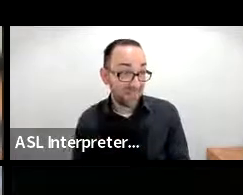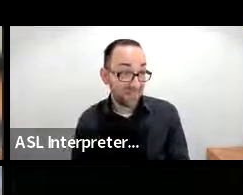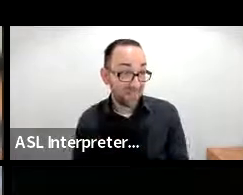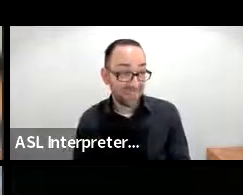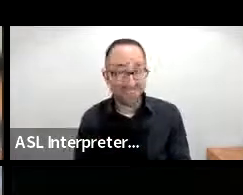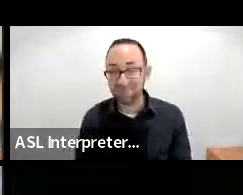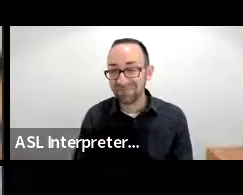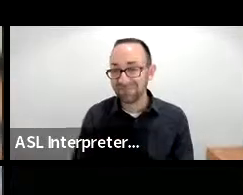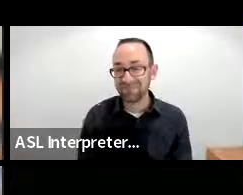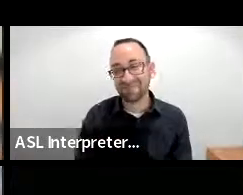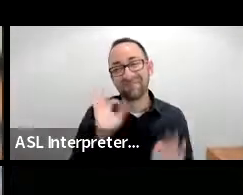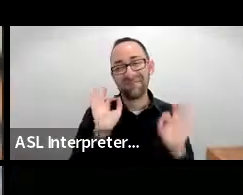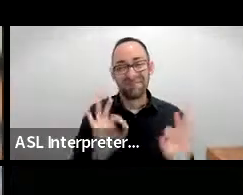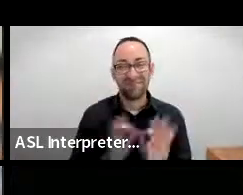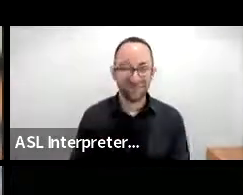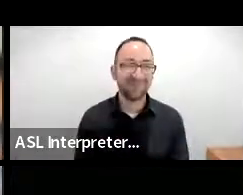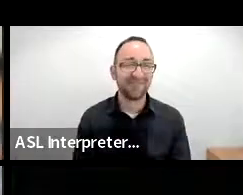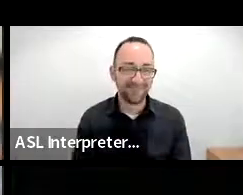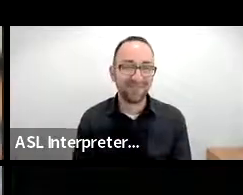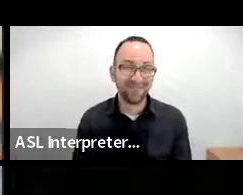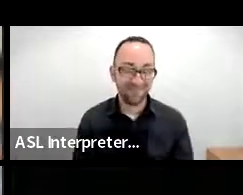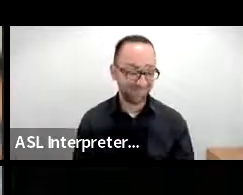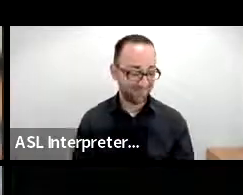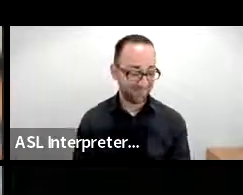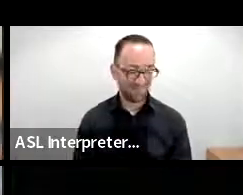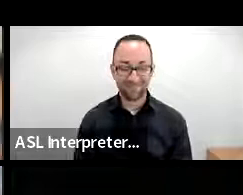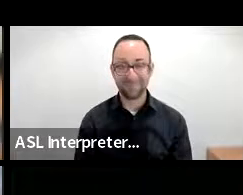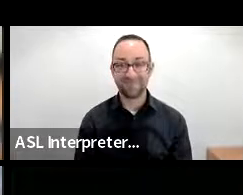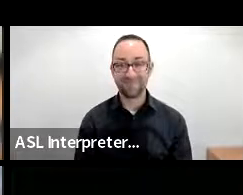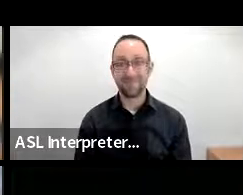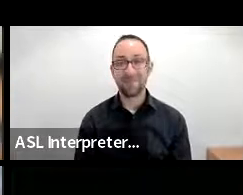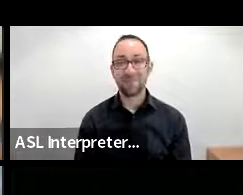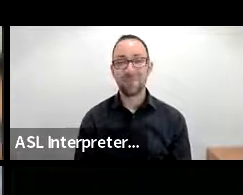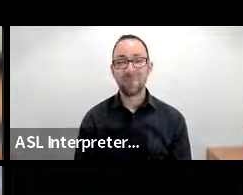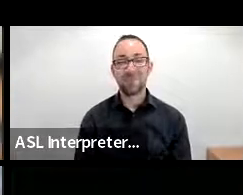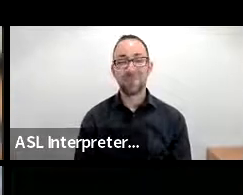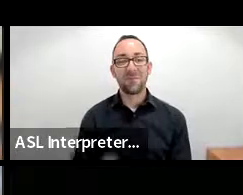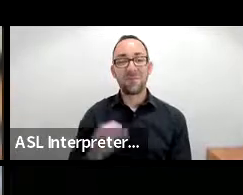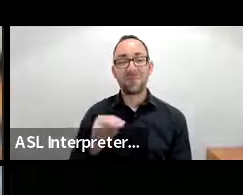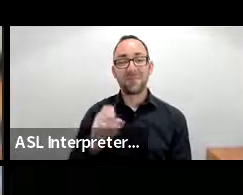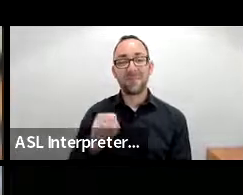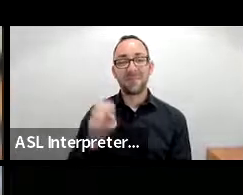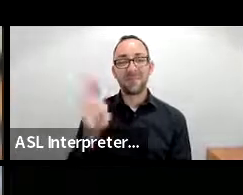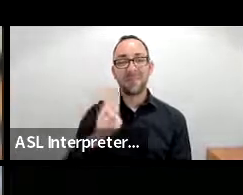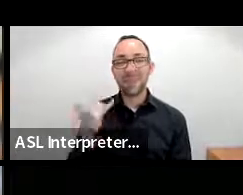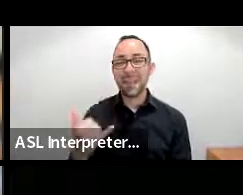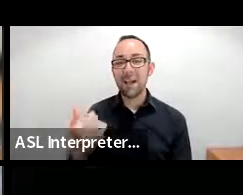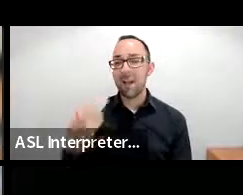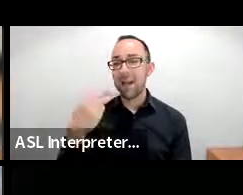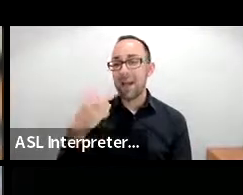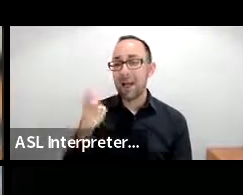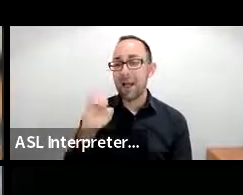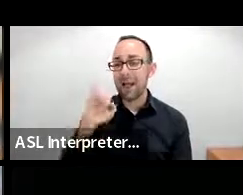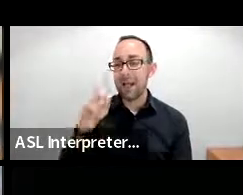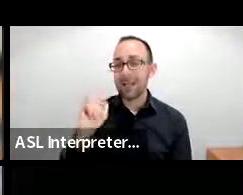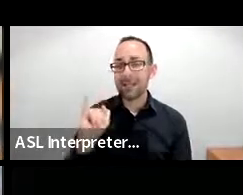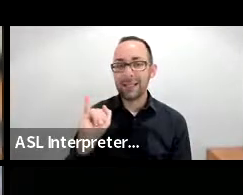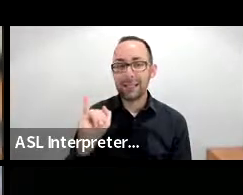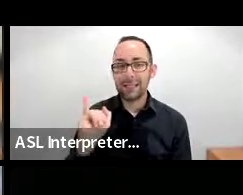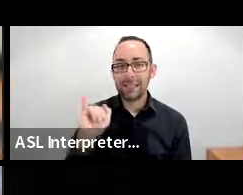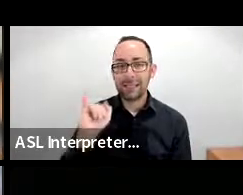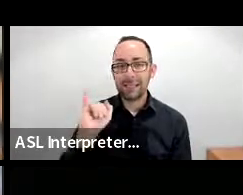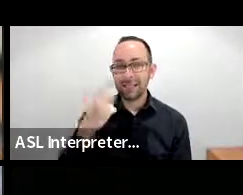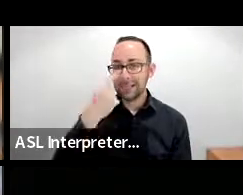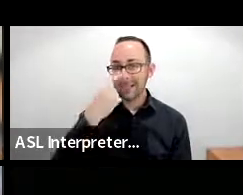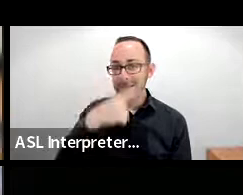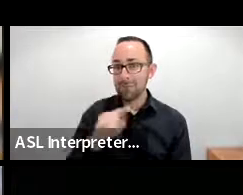All right. All righty. I'm going to ask Heidi. Heidi, if you can